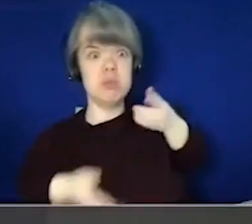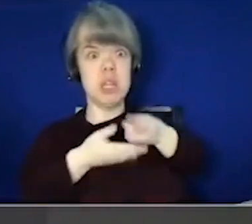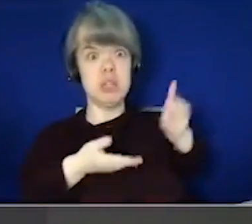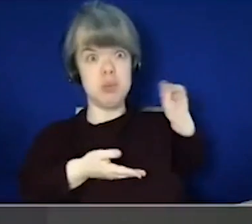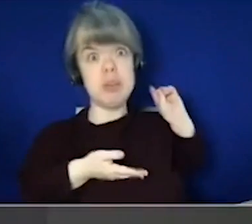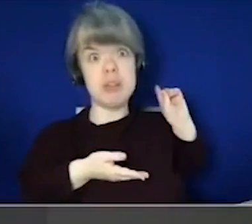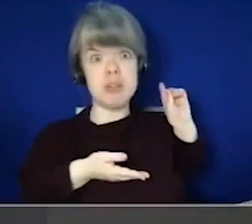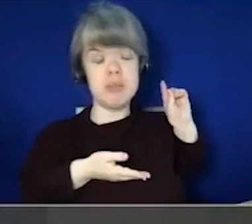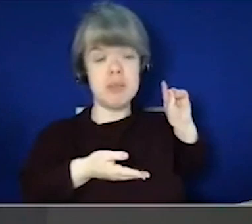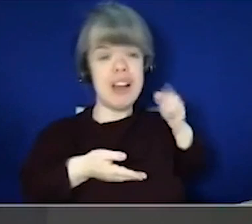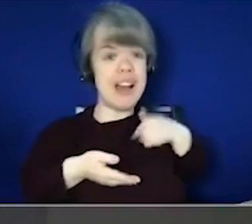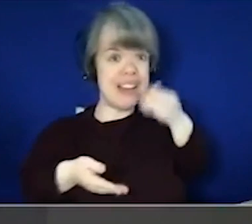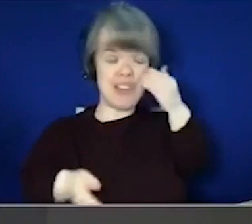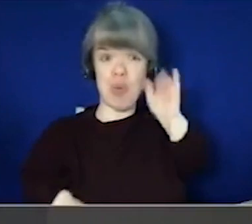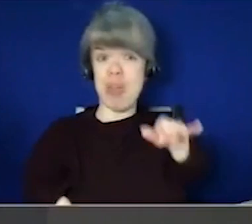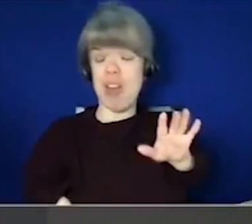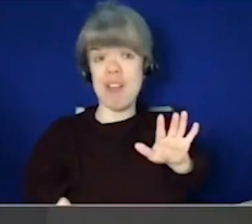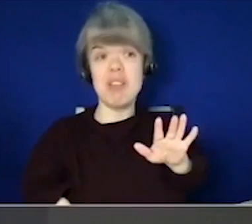that,